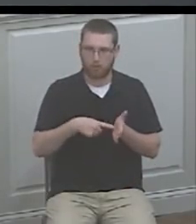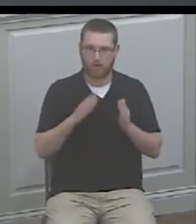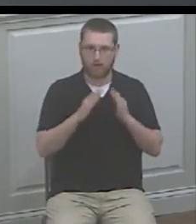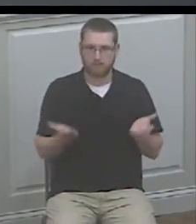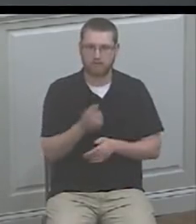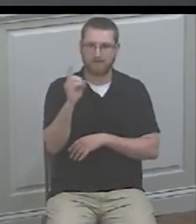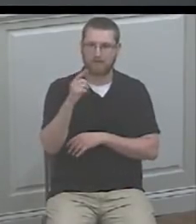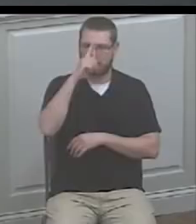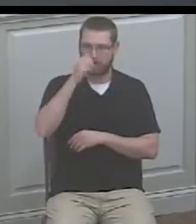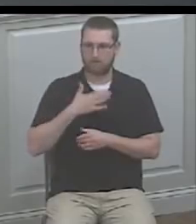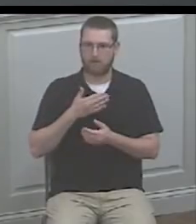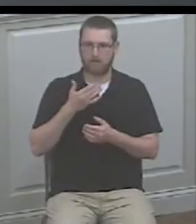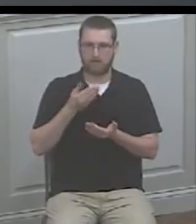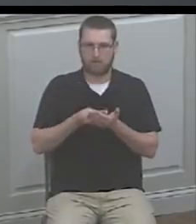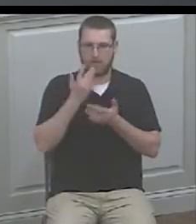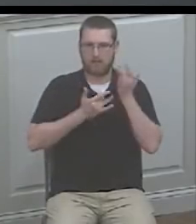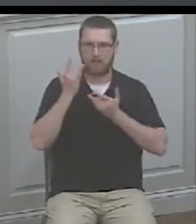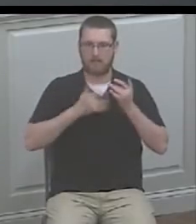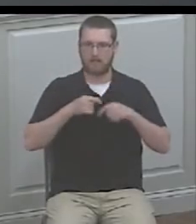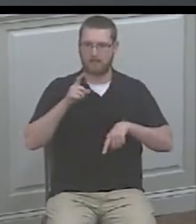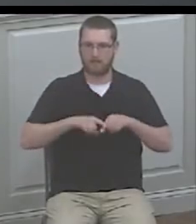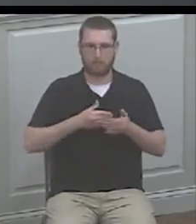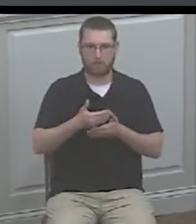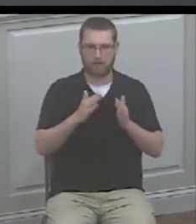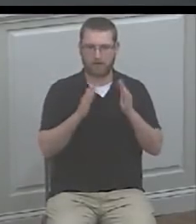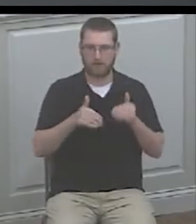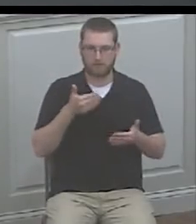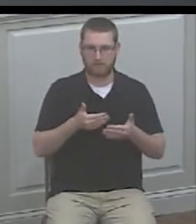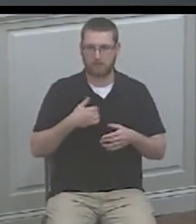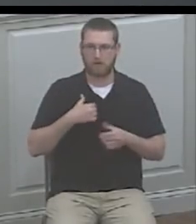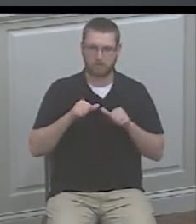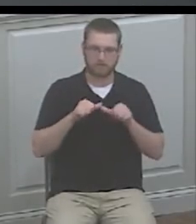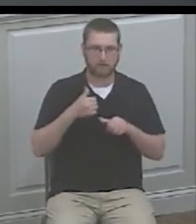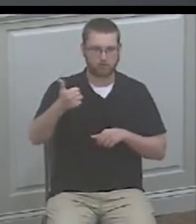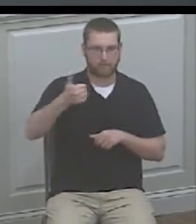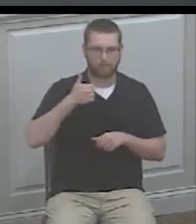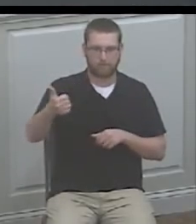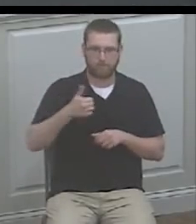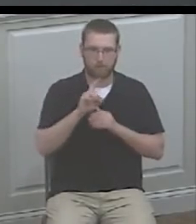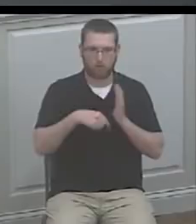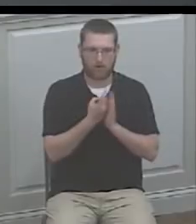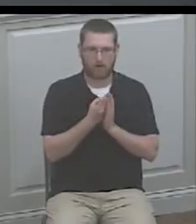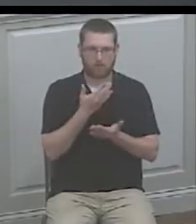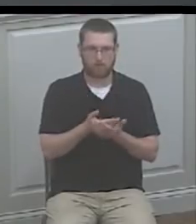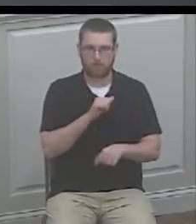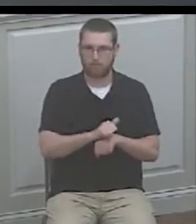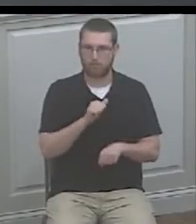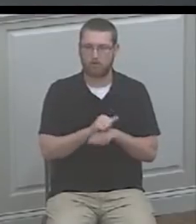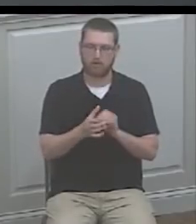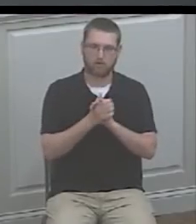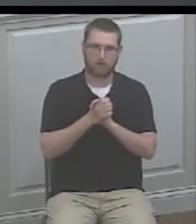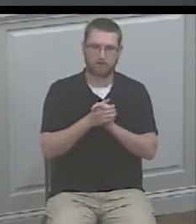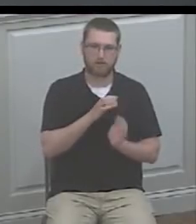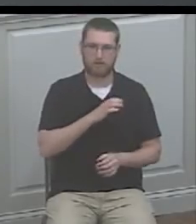working for the city of Danville. We simply cannot afford property nearby, and I will continue to drive an hour to come to work. With that being said, I congratulate the City Commission